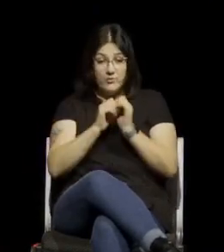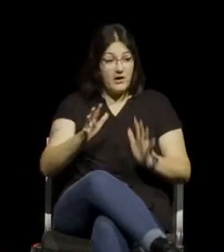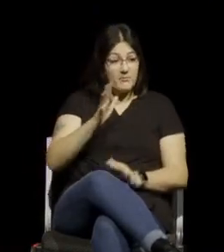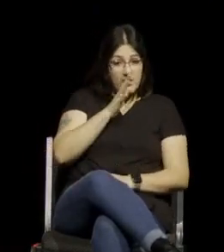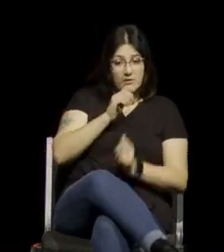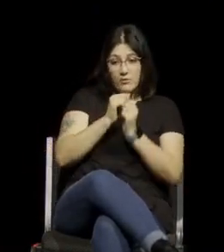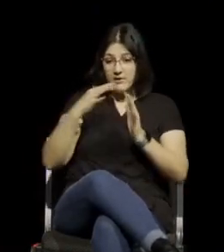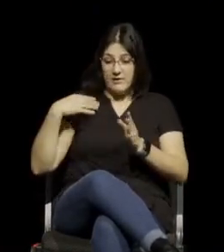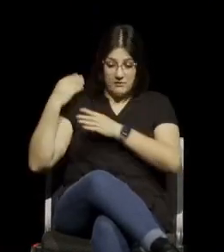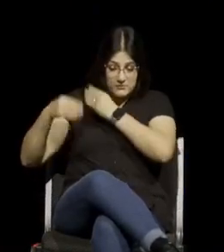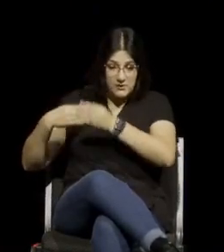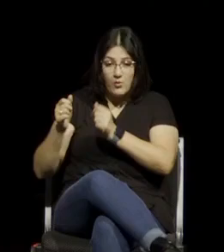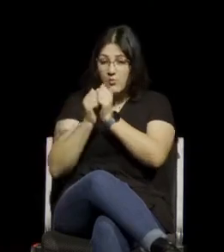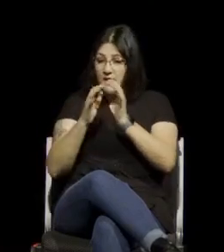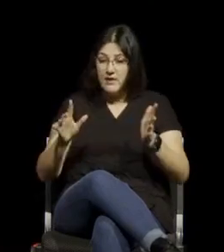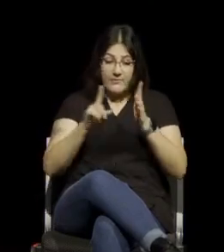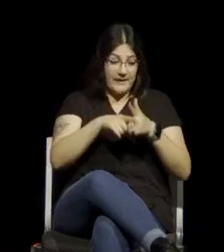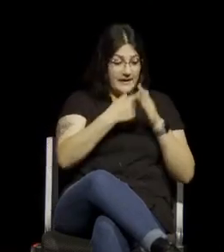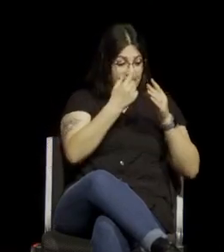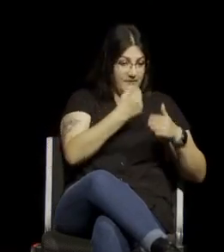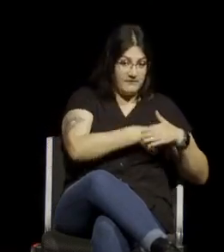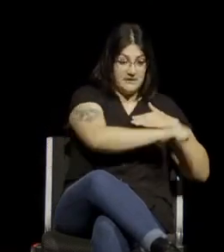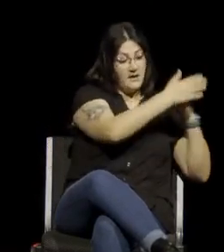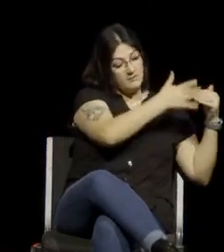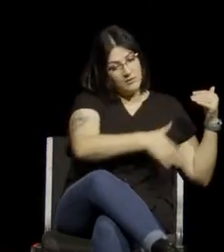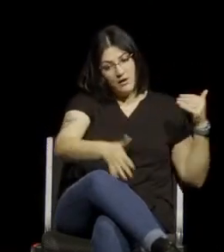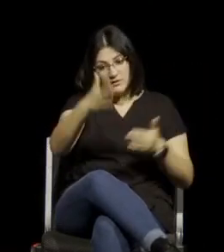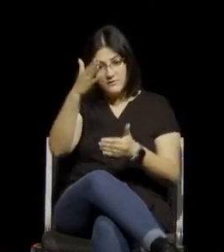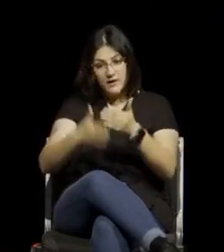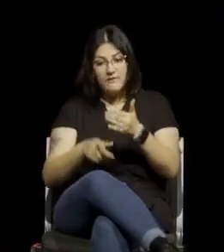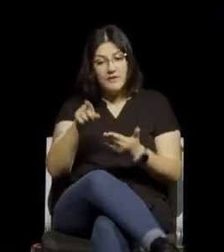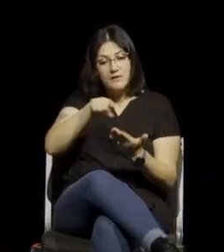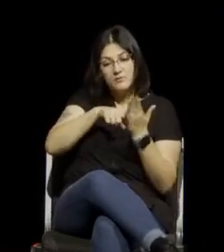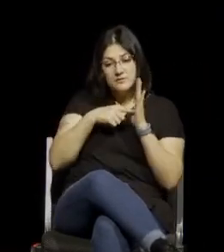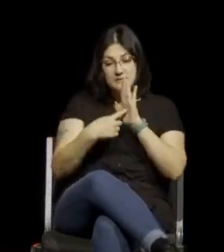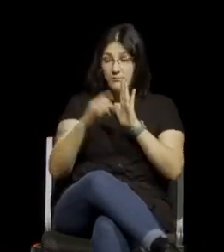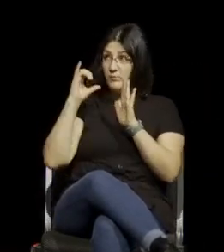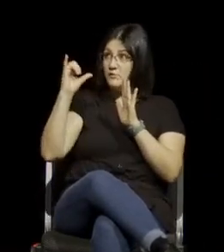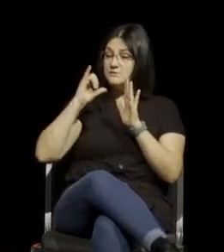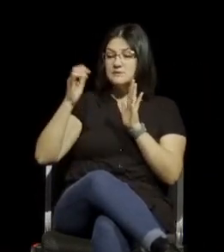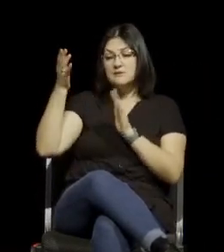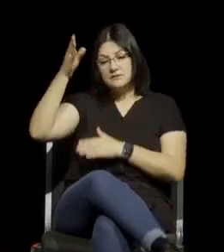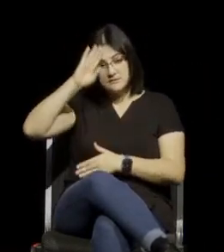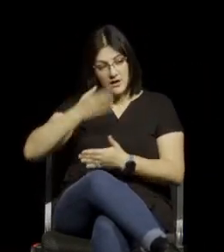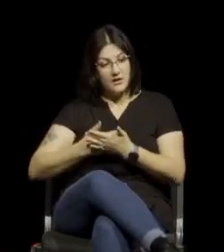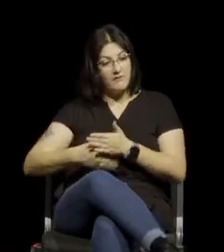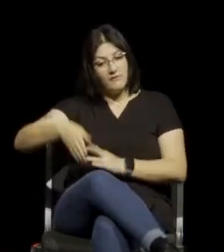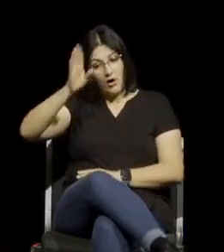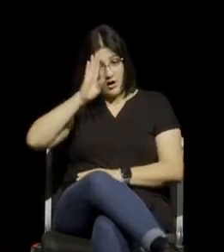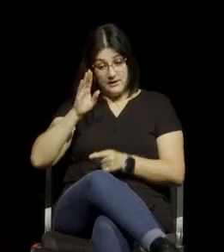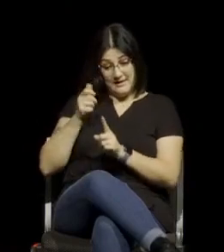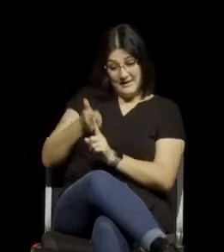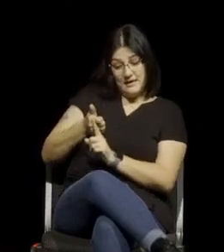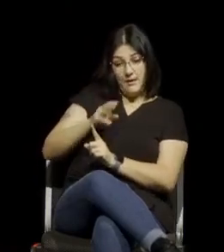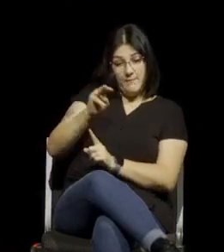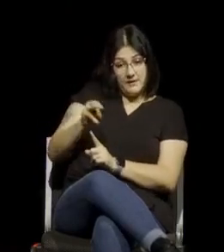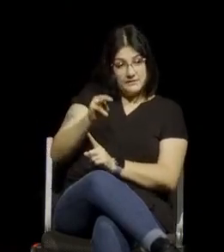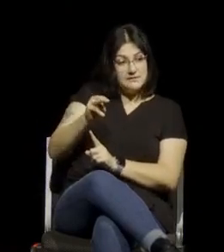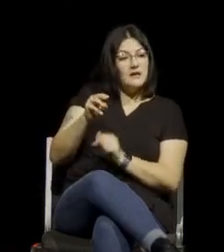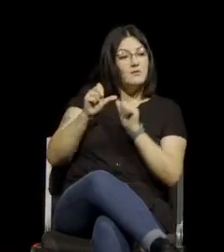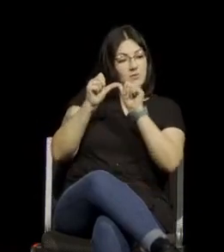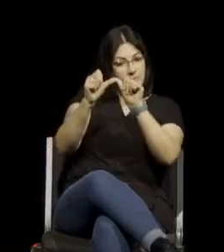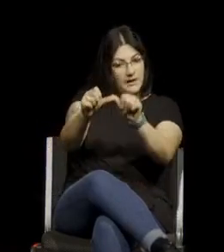without genealogy, without beginning of days or end of life, resembling the Son of God, he, Melchizedek, remains a